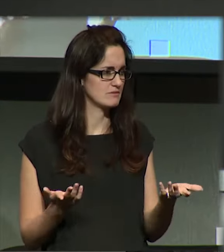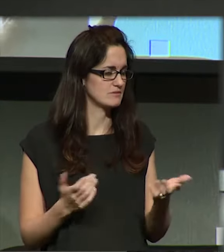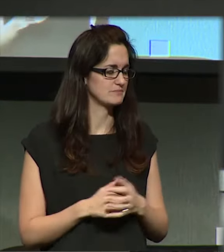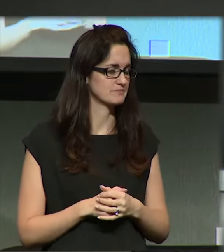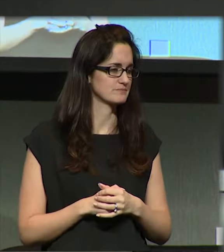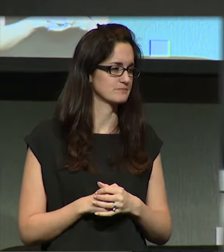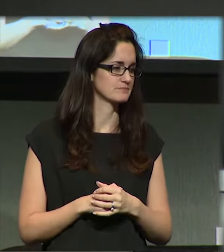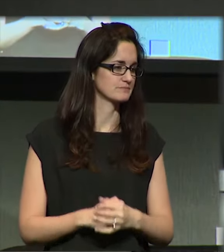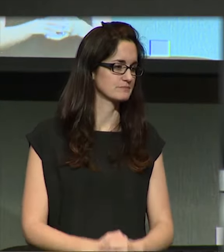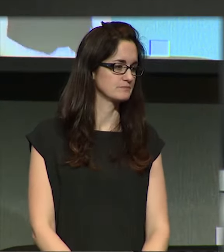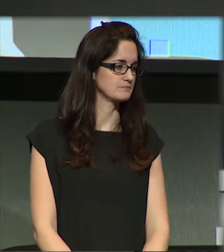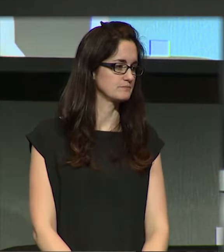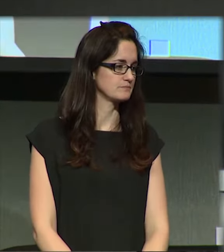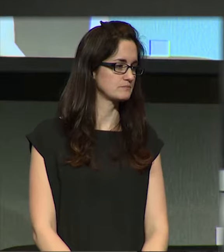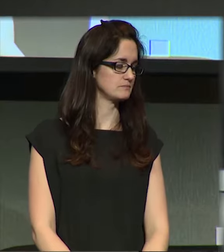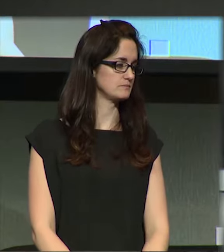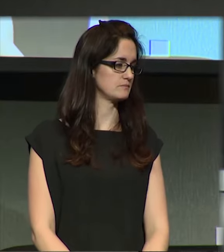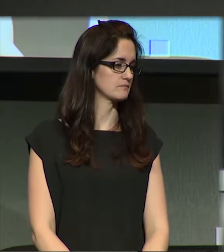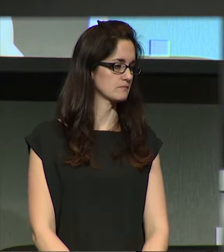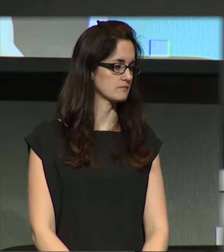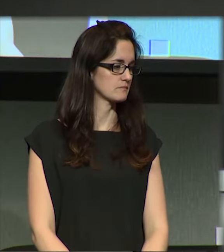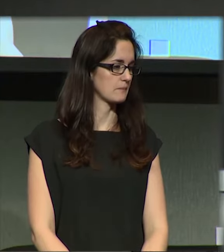spend some time just drilling down on